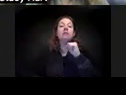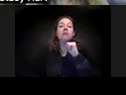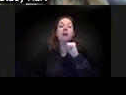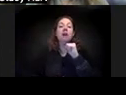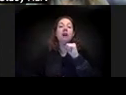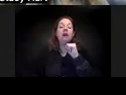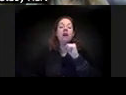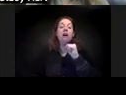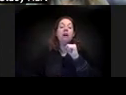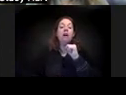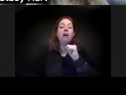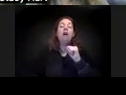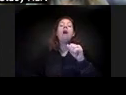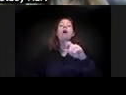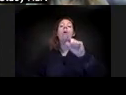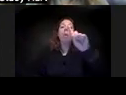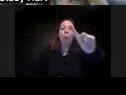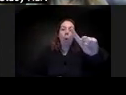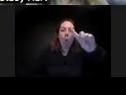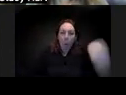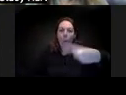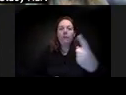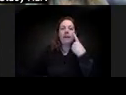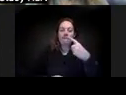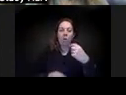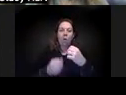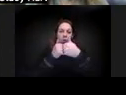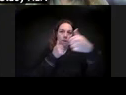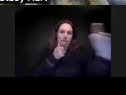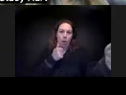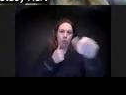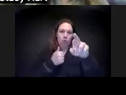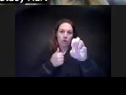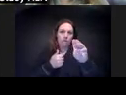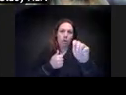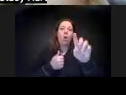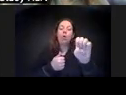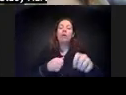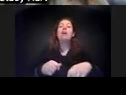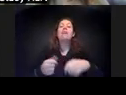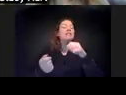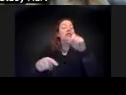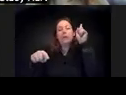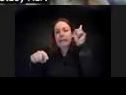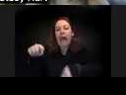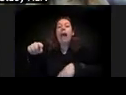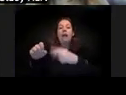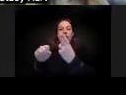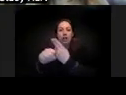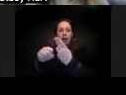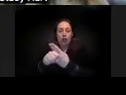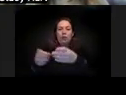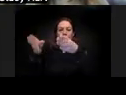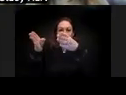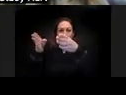service where both parties are in the same room. The latter, so other types